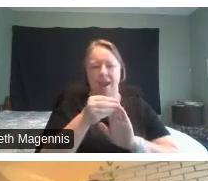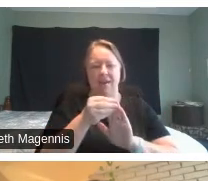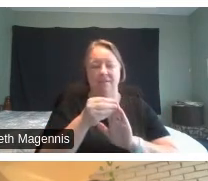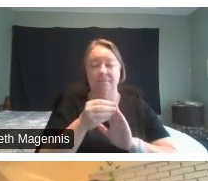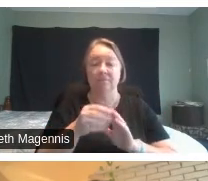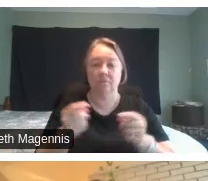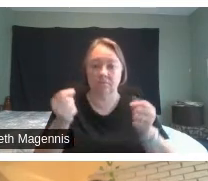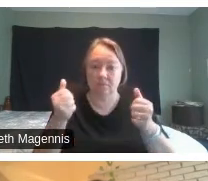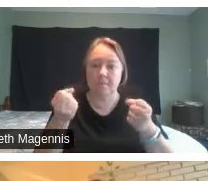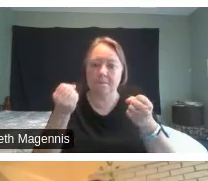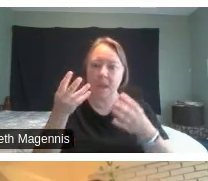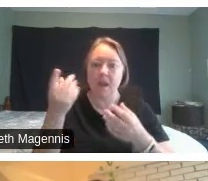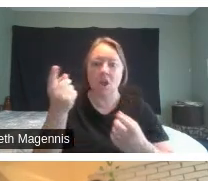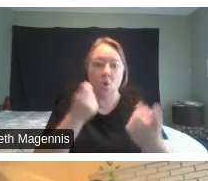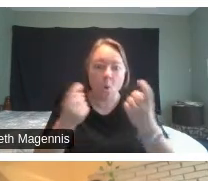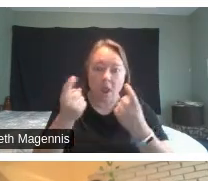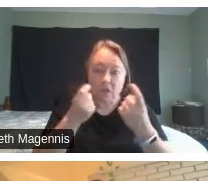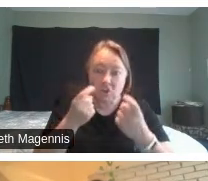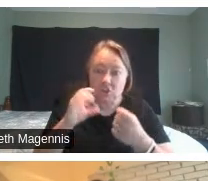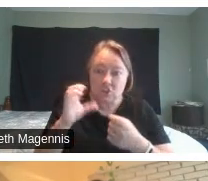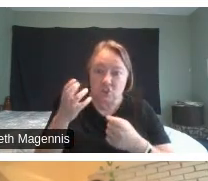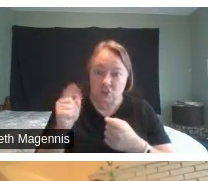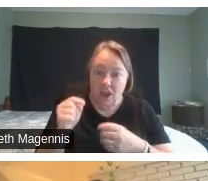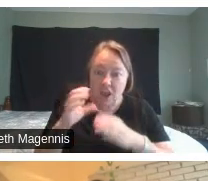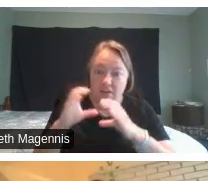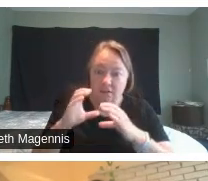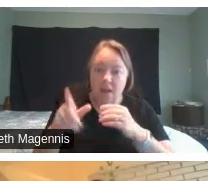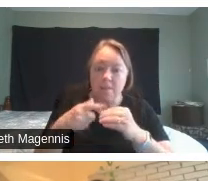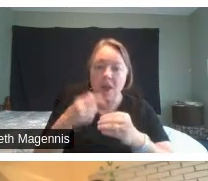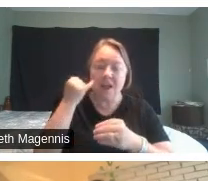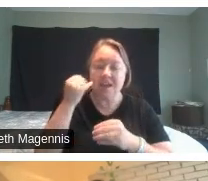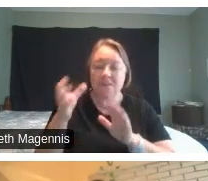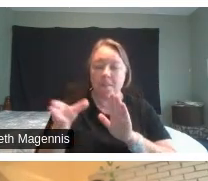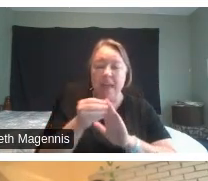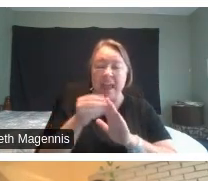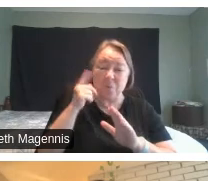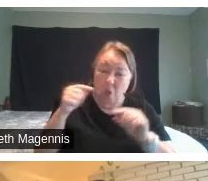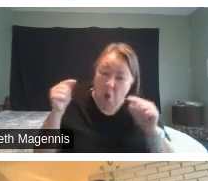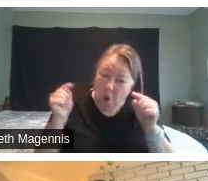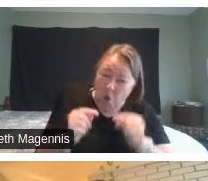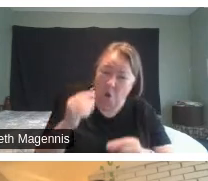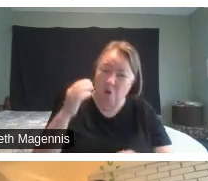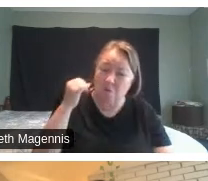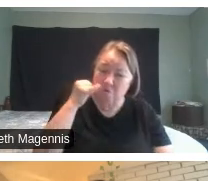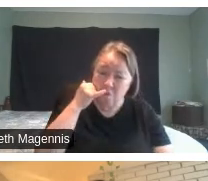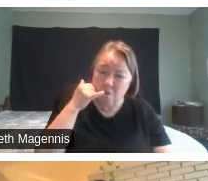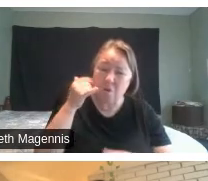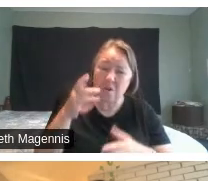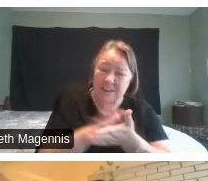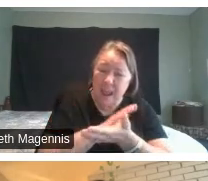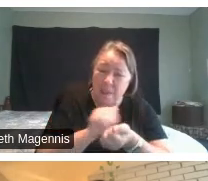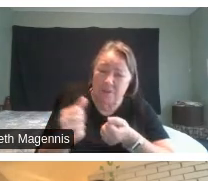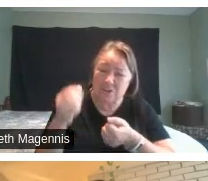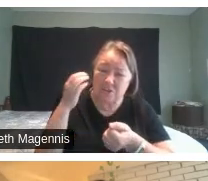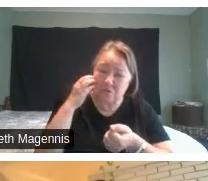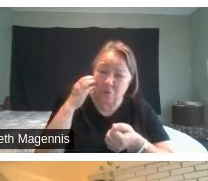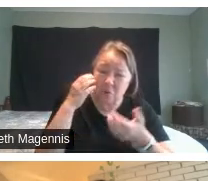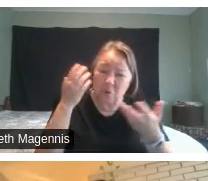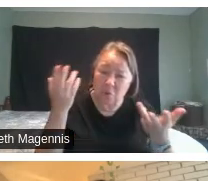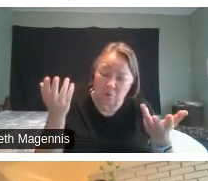lot of questions in the chat, Eric, about whether the magnet will hurt the phone, if it'll damage the phone in some way. What do